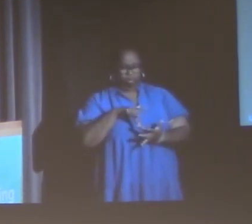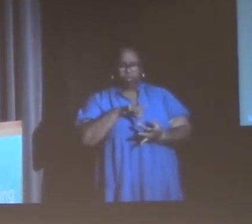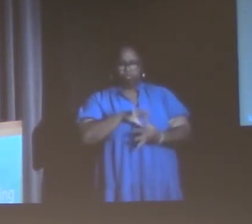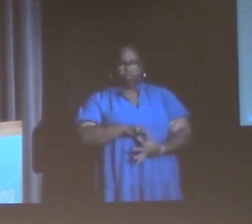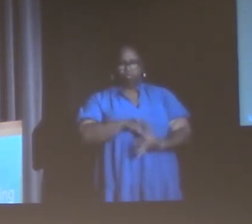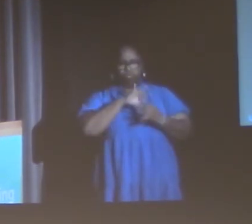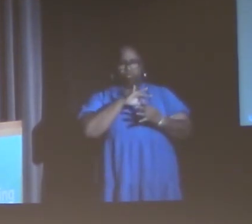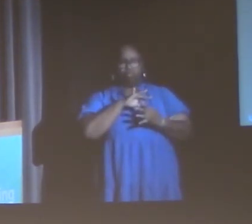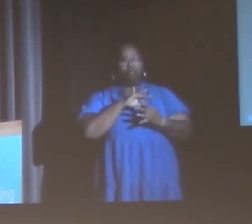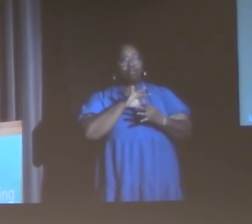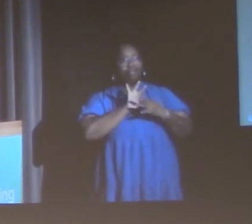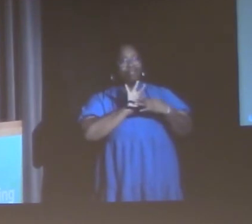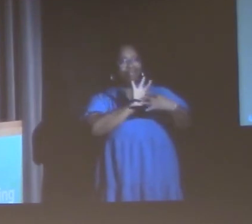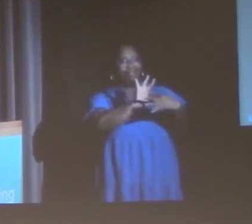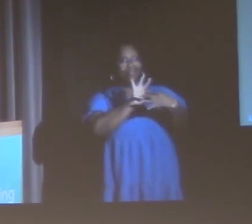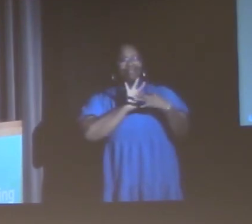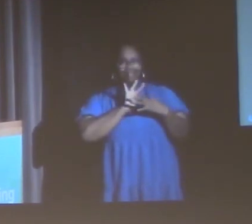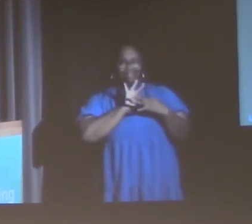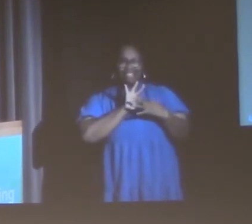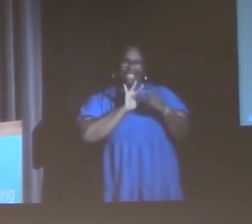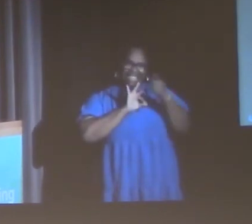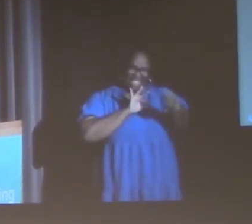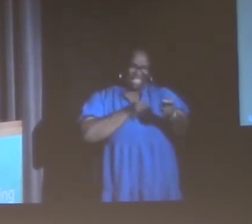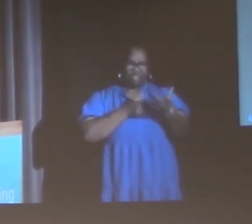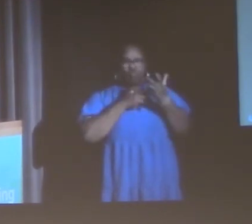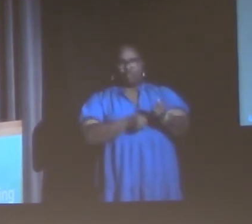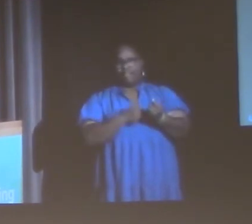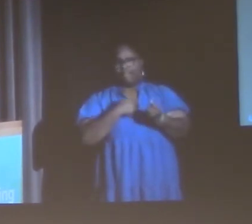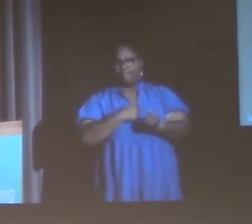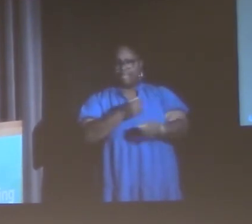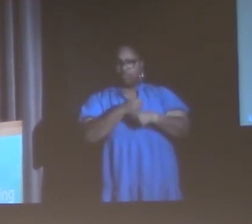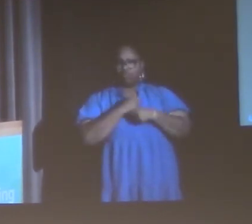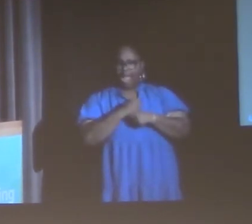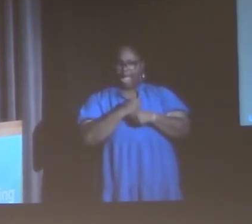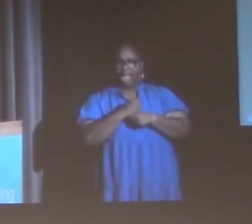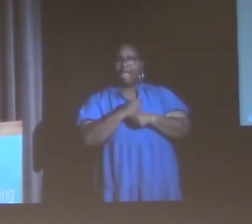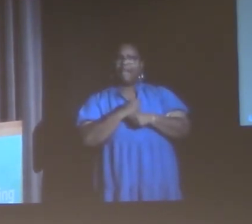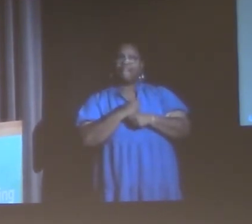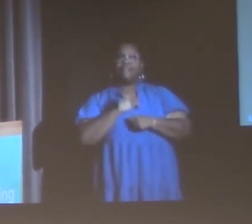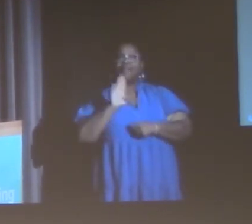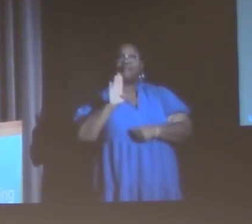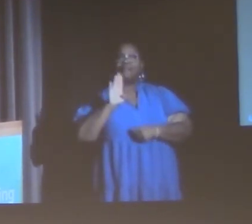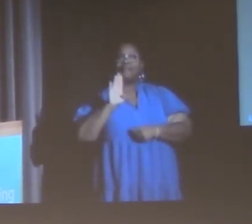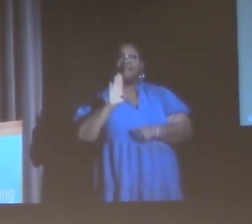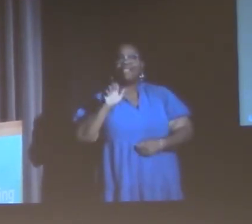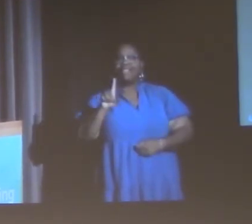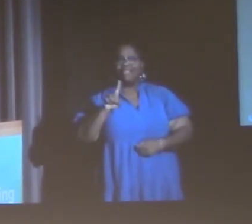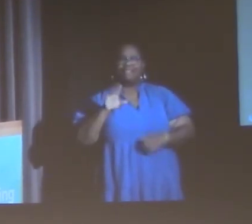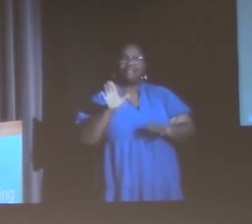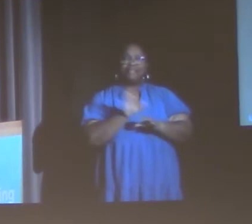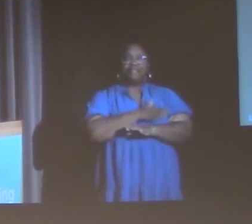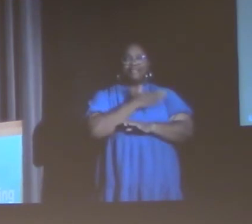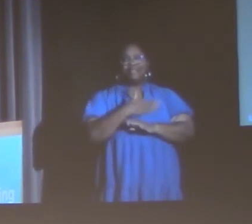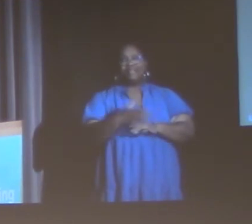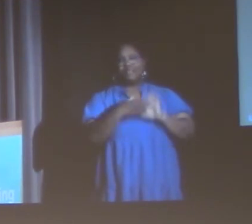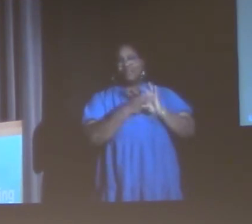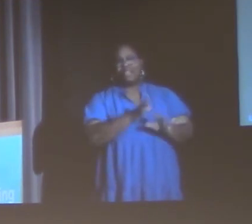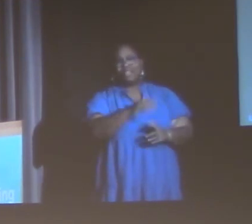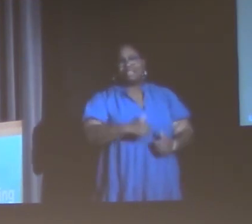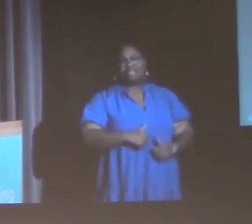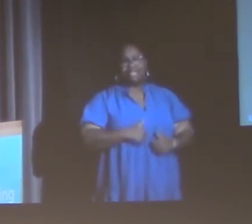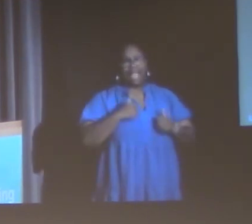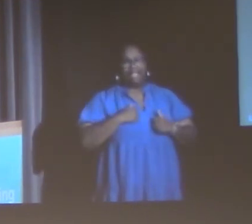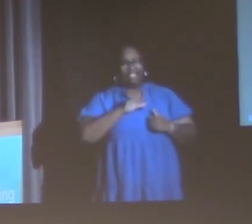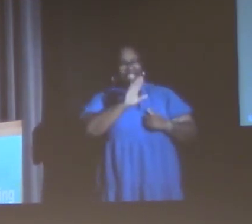him. And the fact that he trusted me to craft a ballad of his life, you know, to bring artistry to that, right?